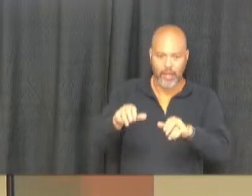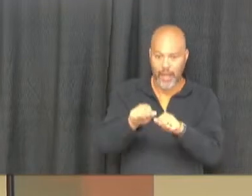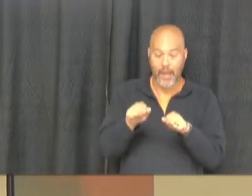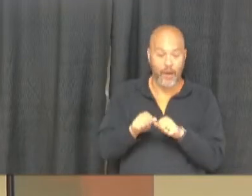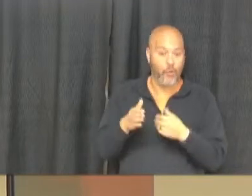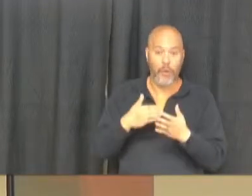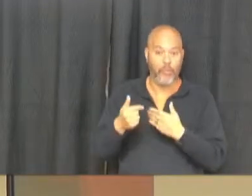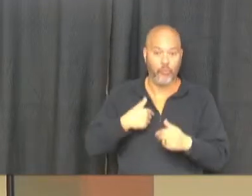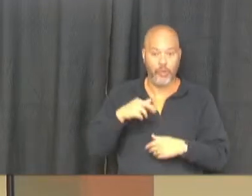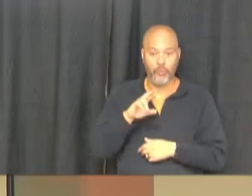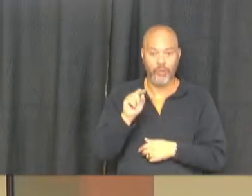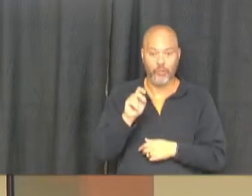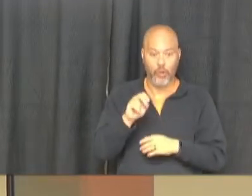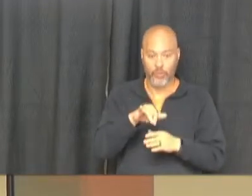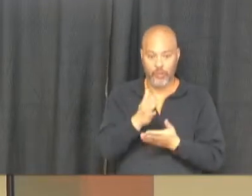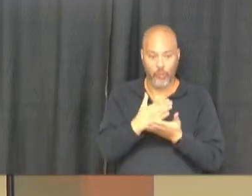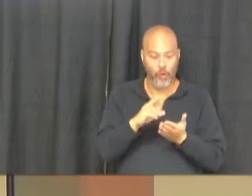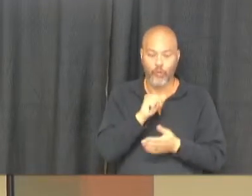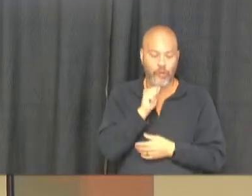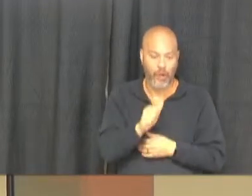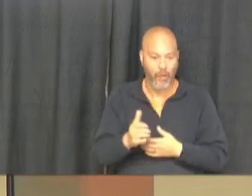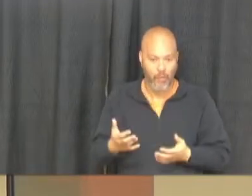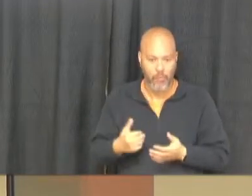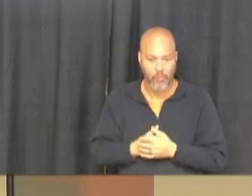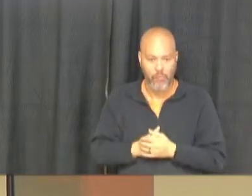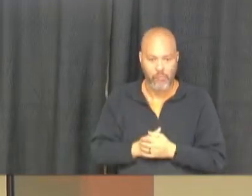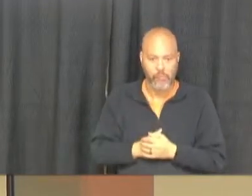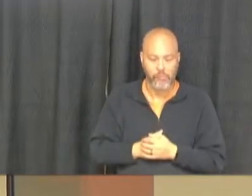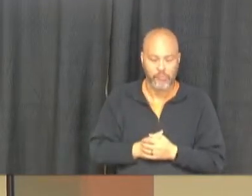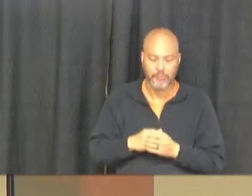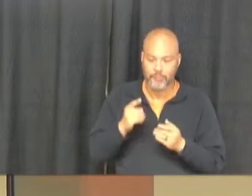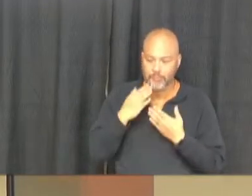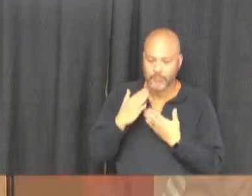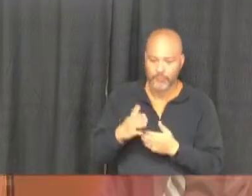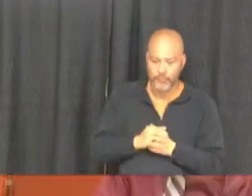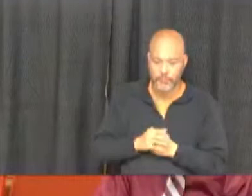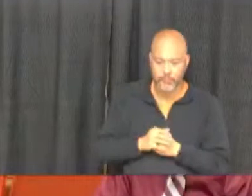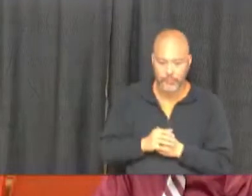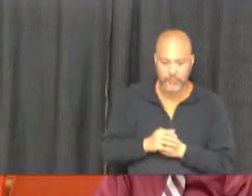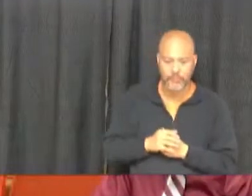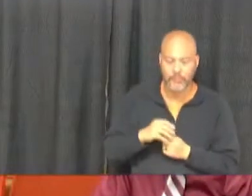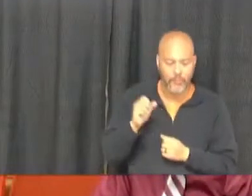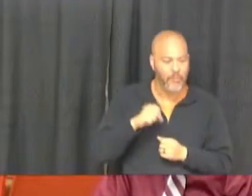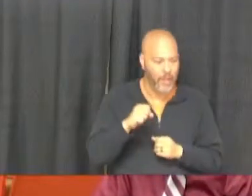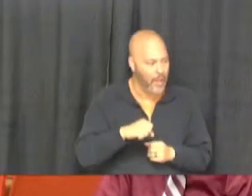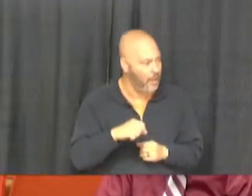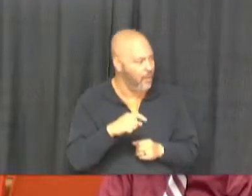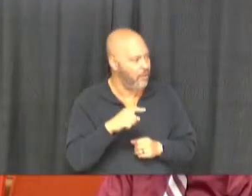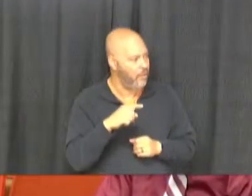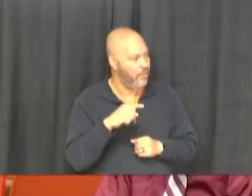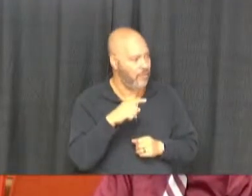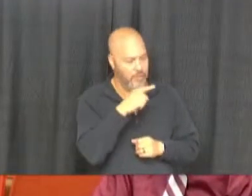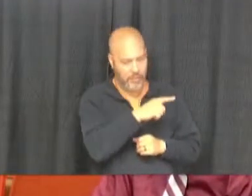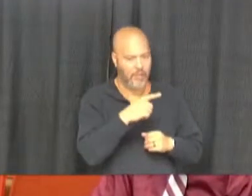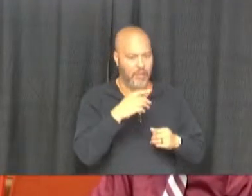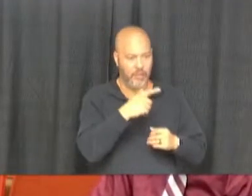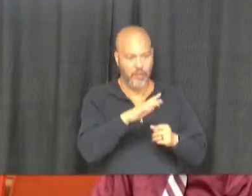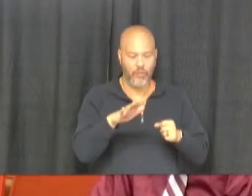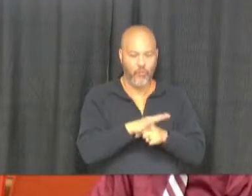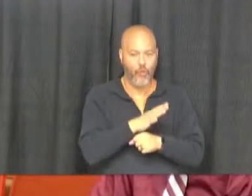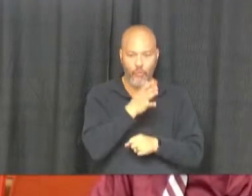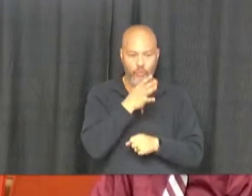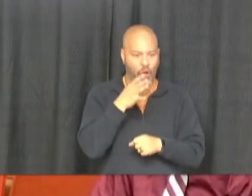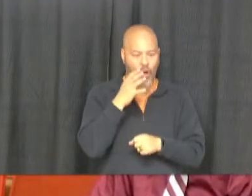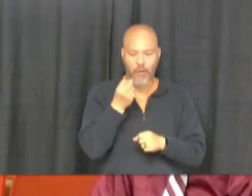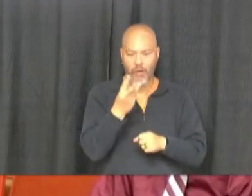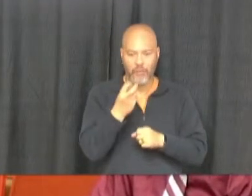we rezone this small portion of it or not. Mm-hmm. Okay, thank you. There's a master preliminary on this whole farm. That